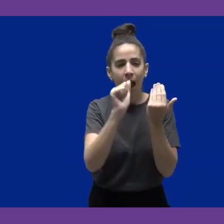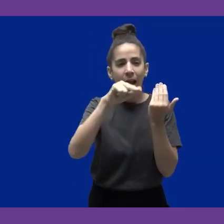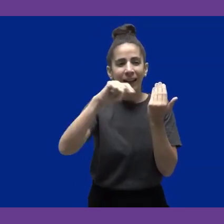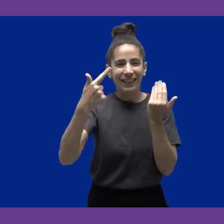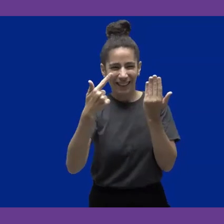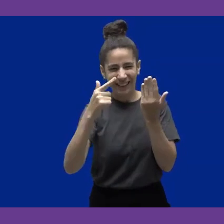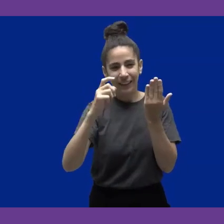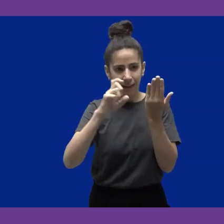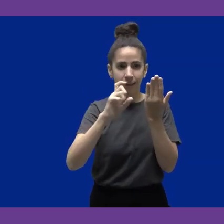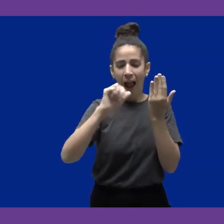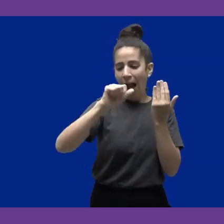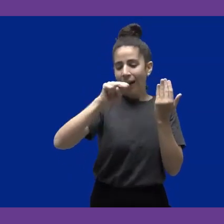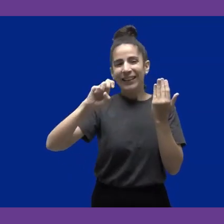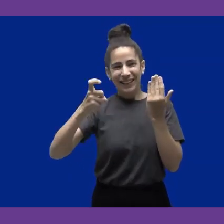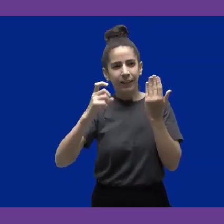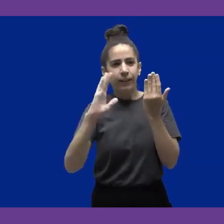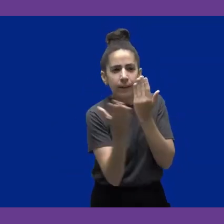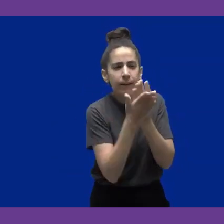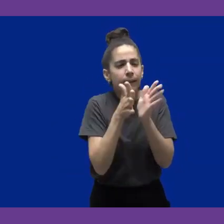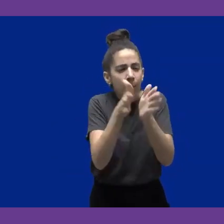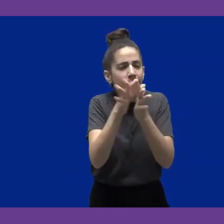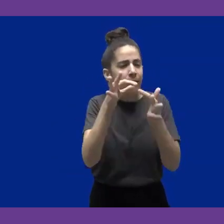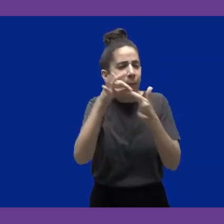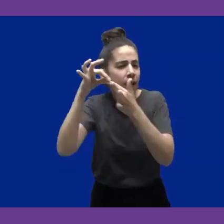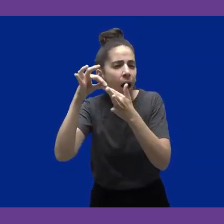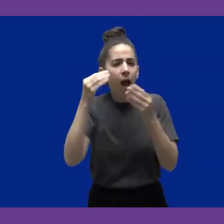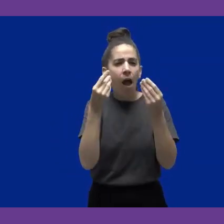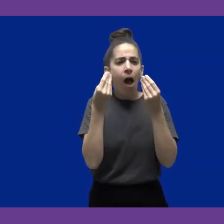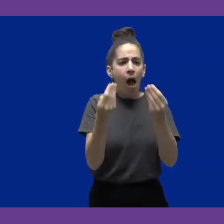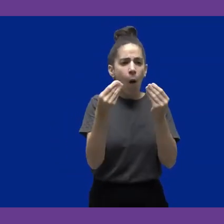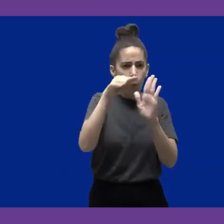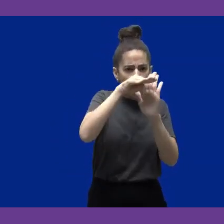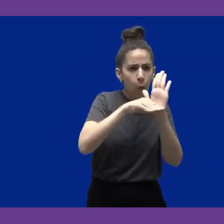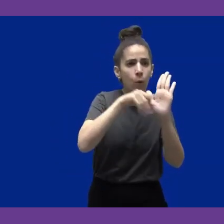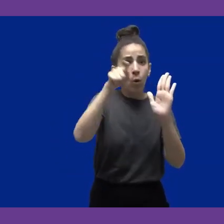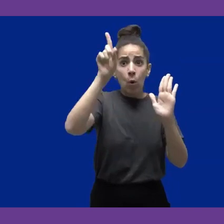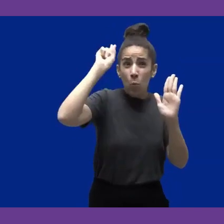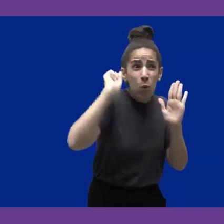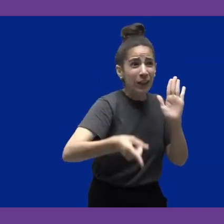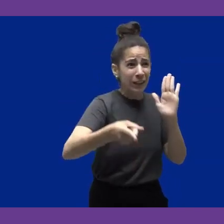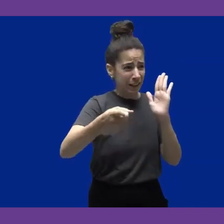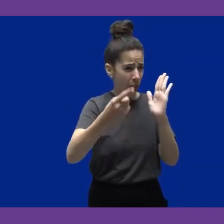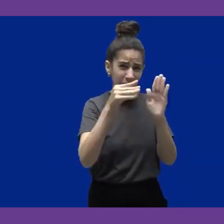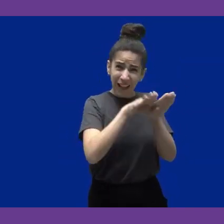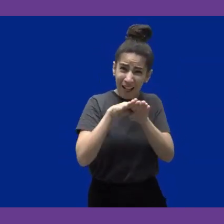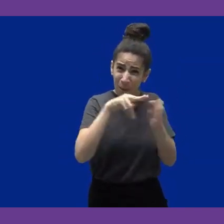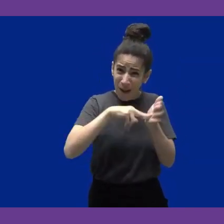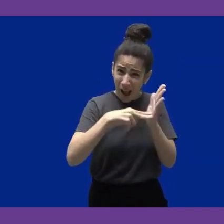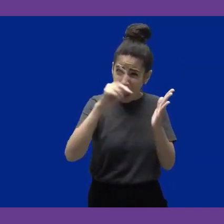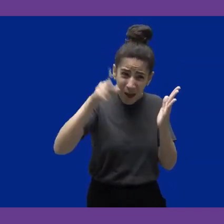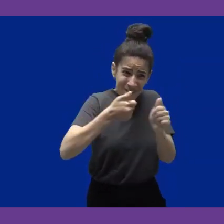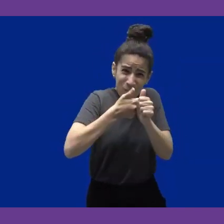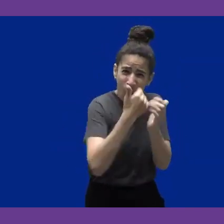but only from the legal point of view, the clauses mentioned in that annex. So,